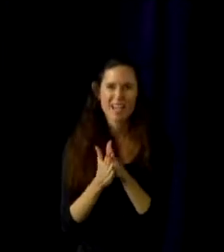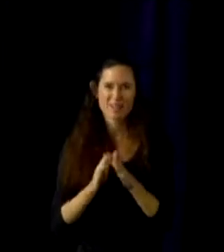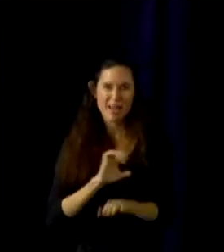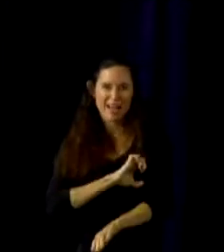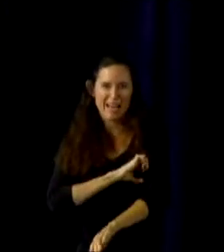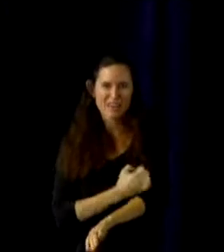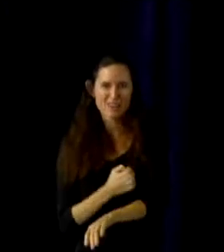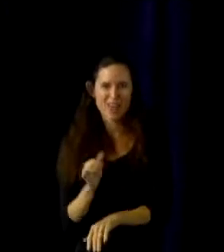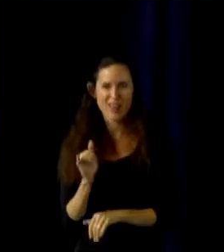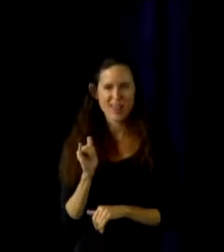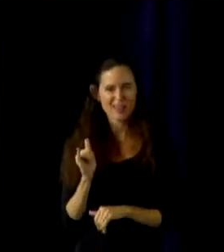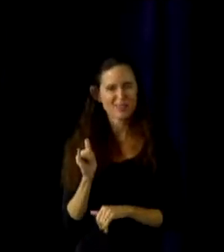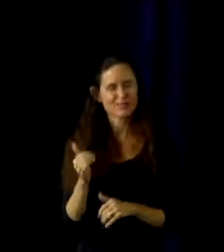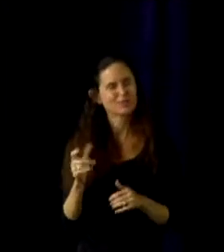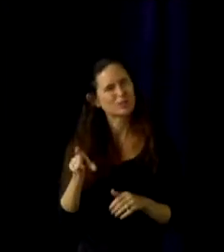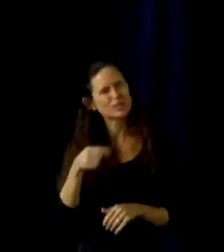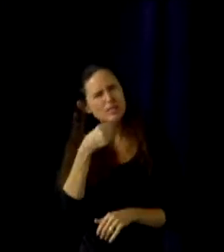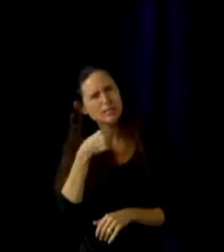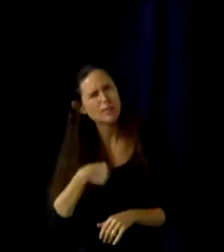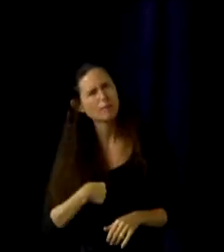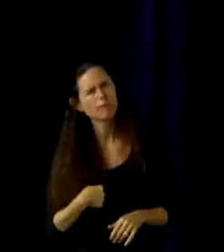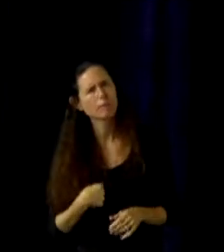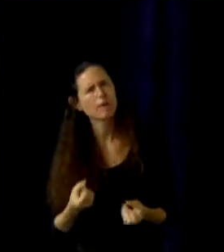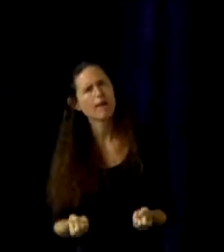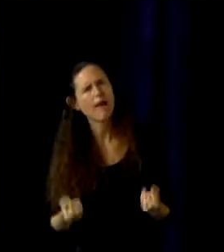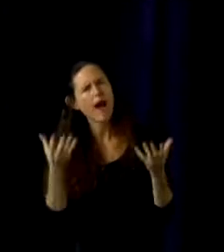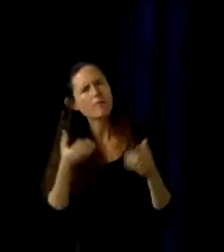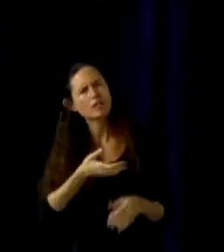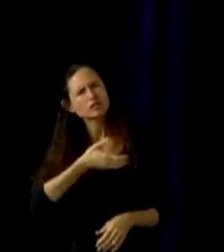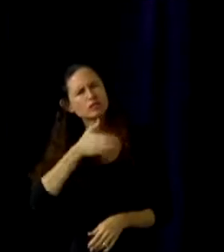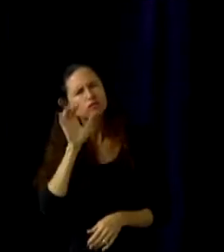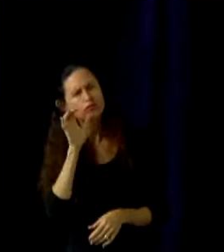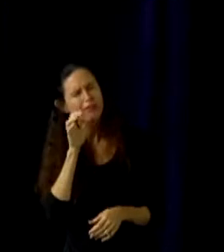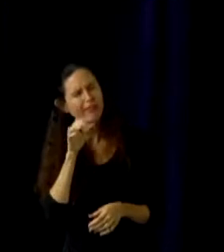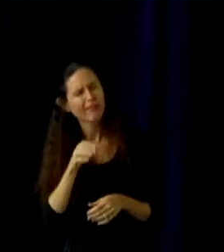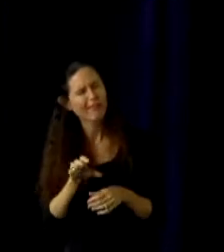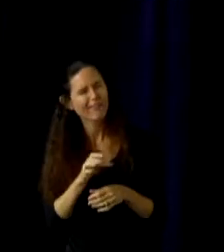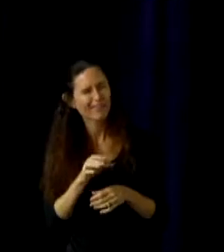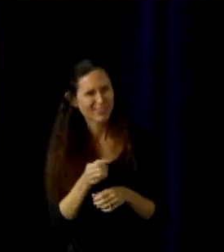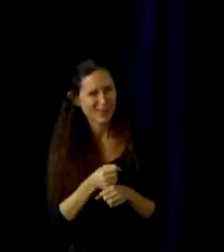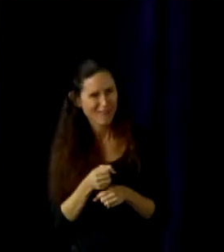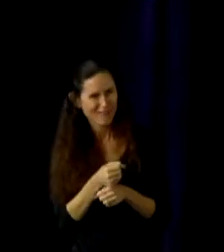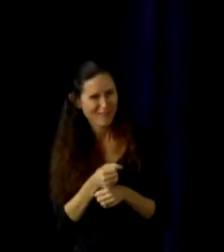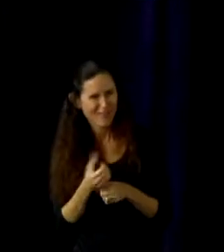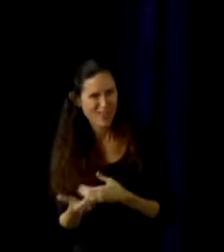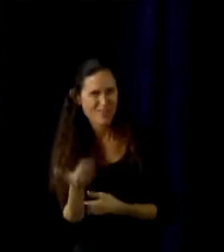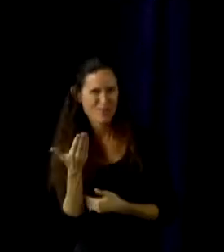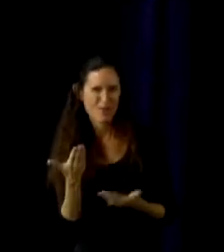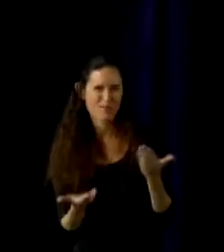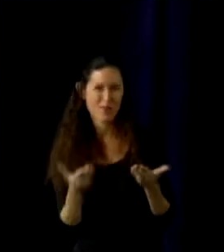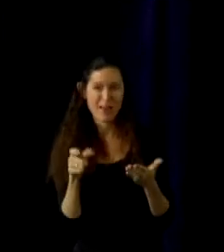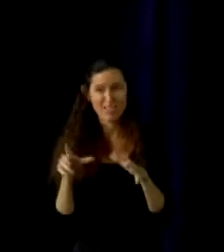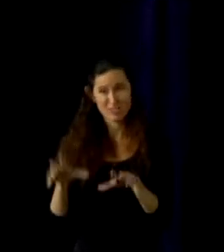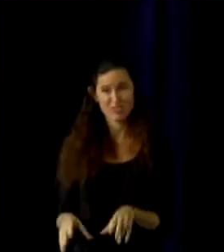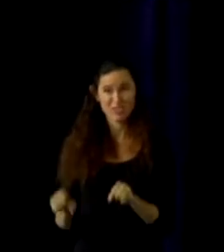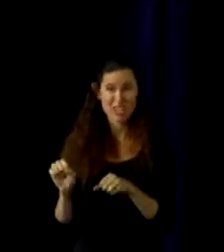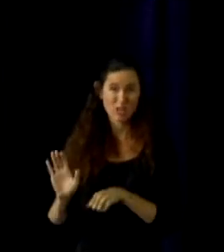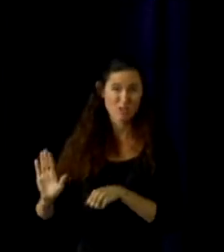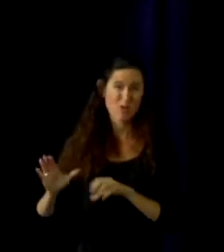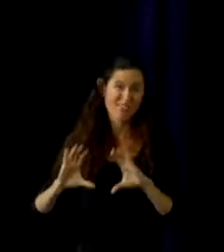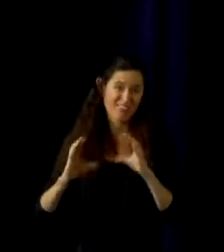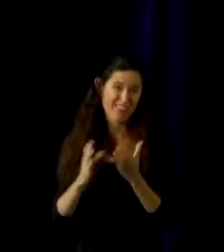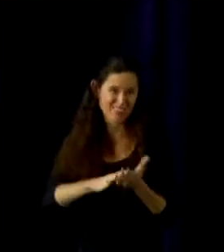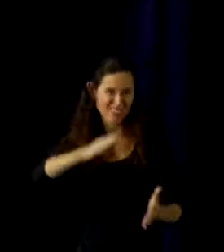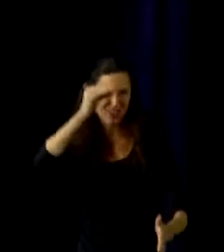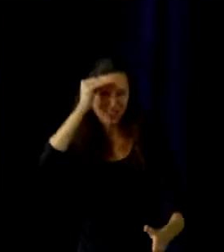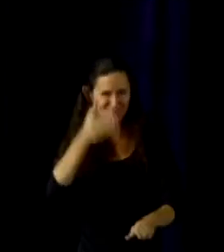So we're going to do this. Joe, you need to tell me what your caffeine is in the morning, or otherwise, I guess I better just go ahead and take your class.